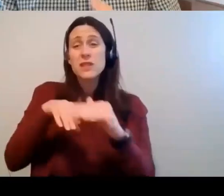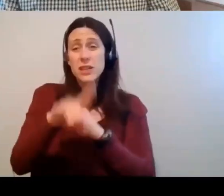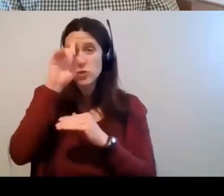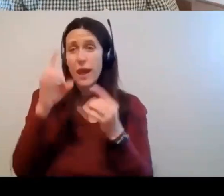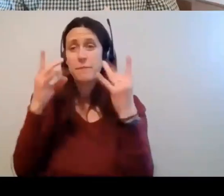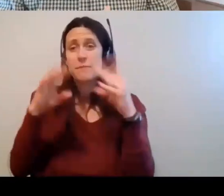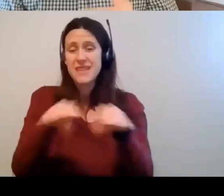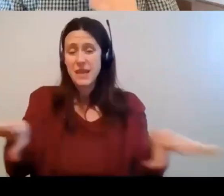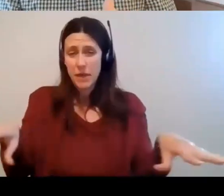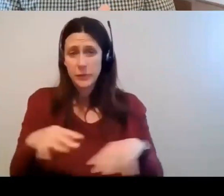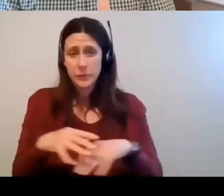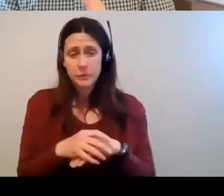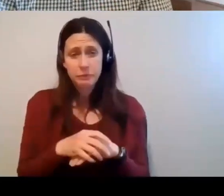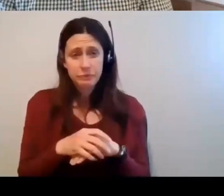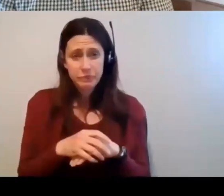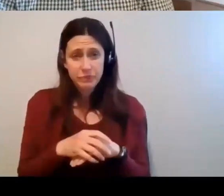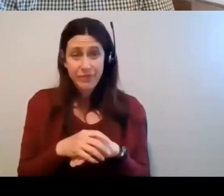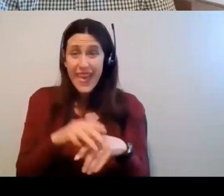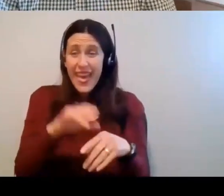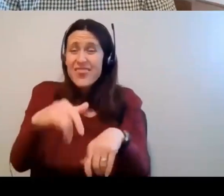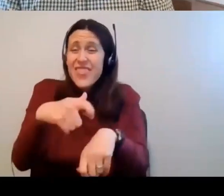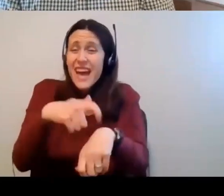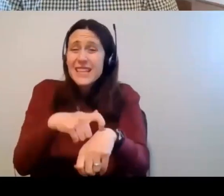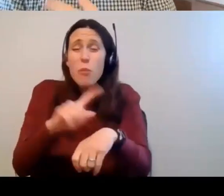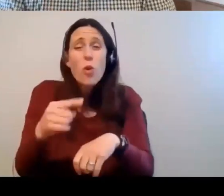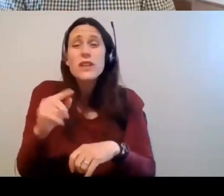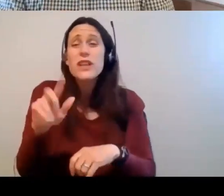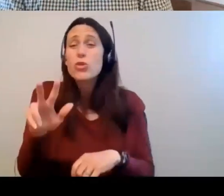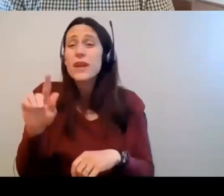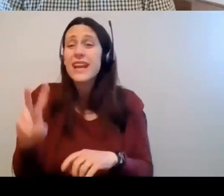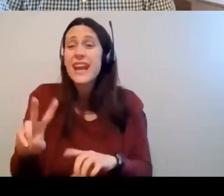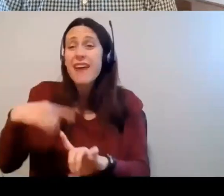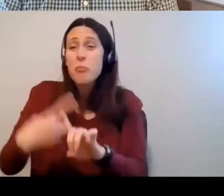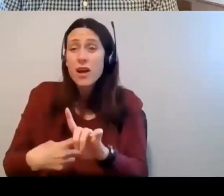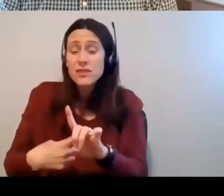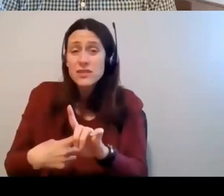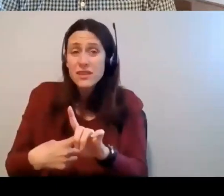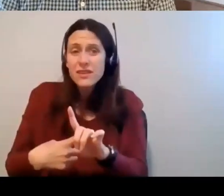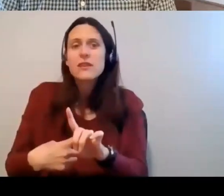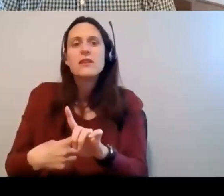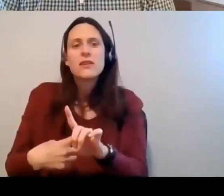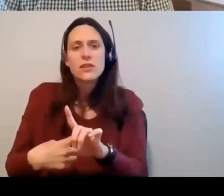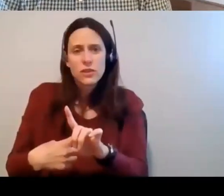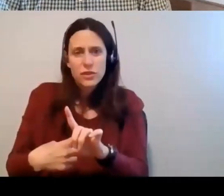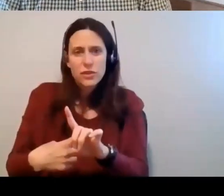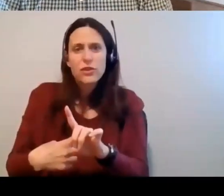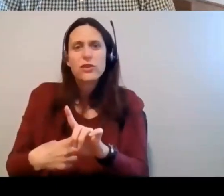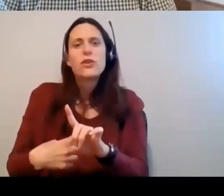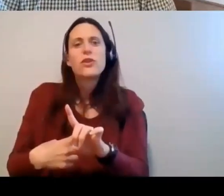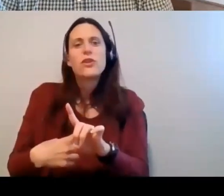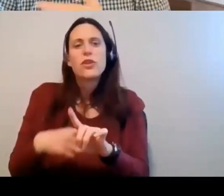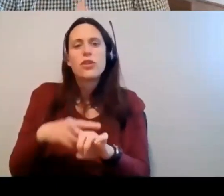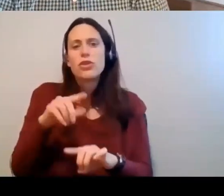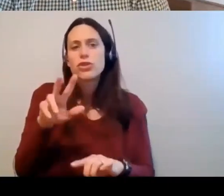And what this tells us is that even by that time, 3.5 months in, 40% of US adults were impacted with either mental health